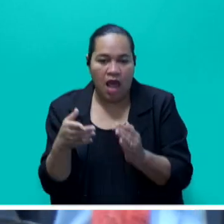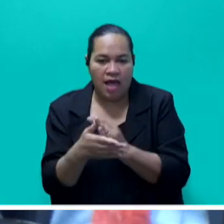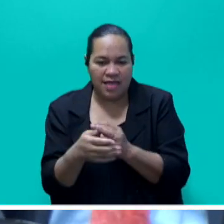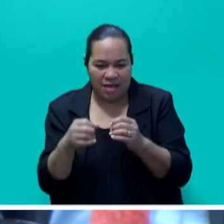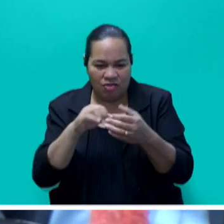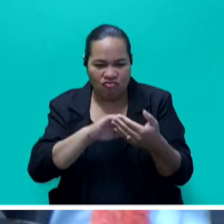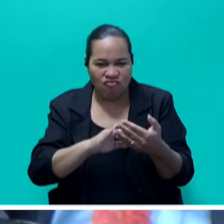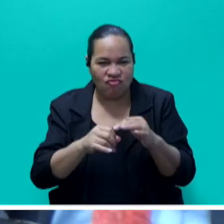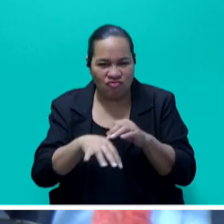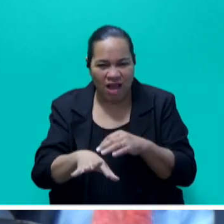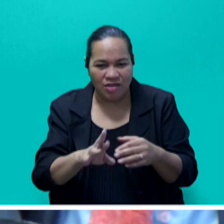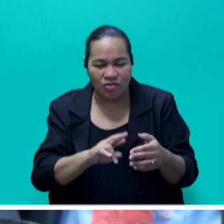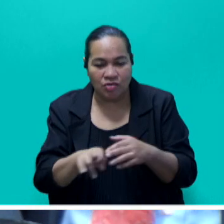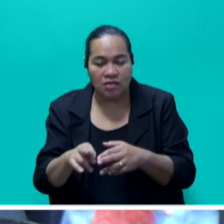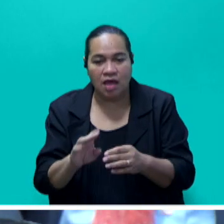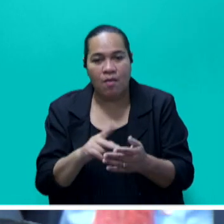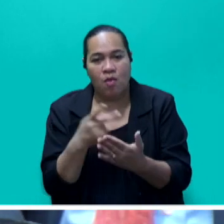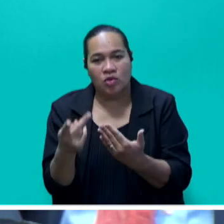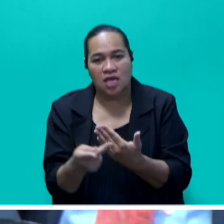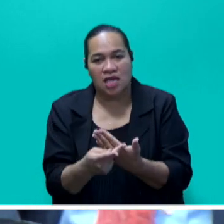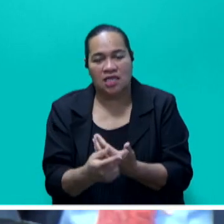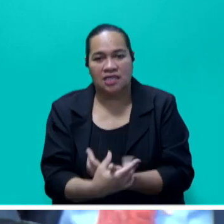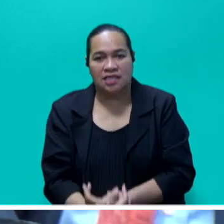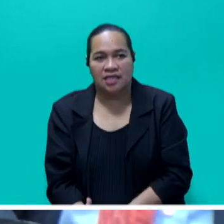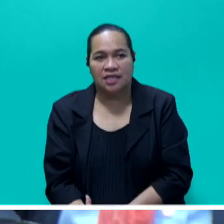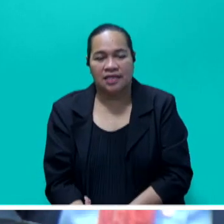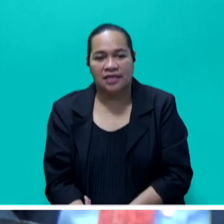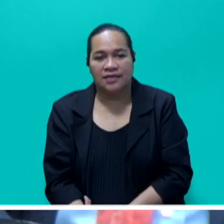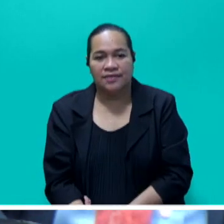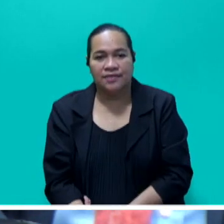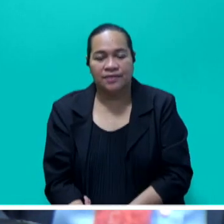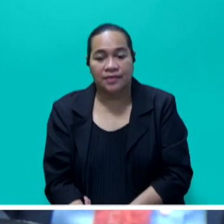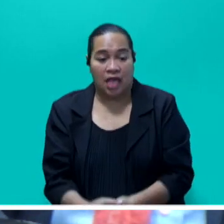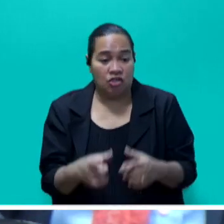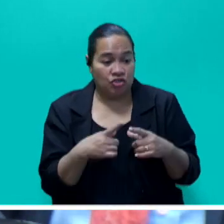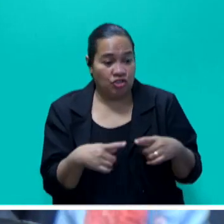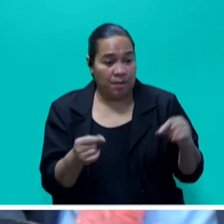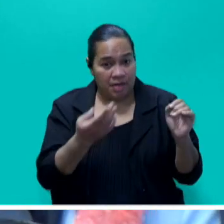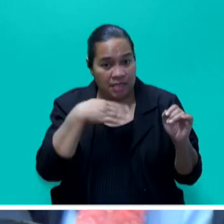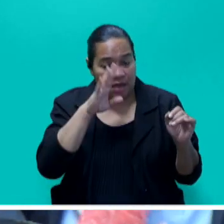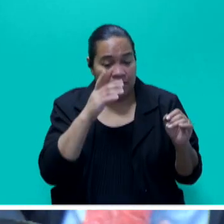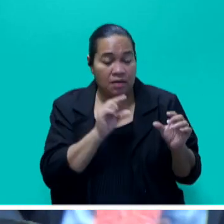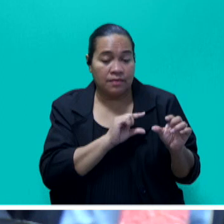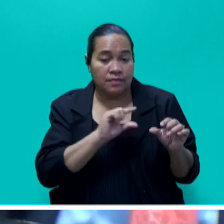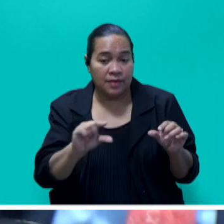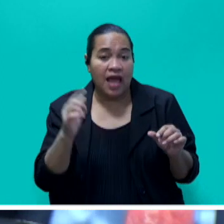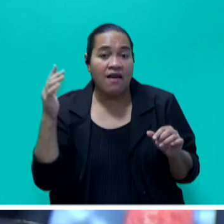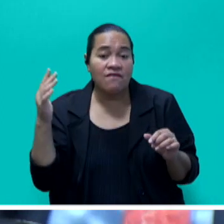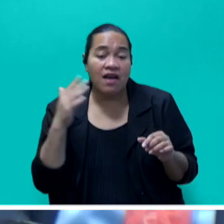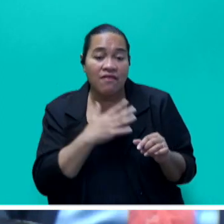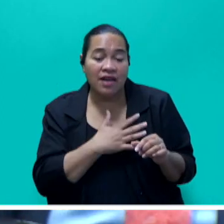Grassroots Human Security Project. Mr. Speaker, sir, the Japanese Embassy provided